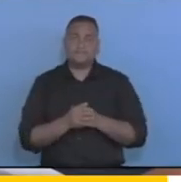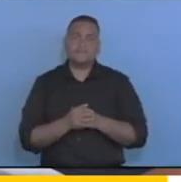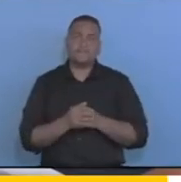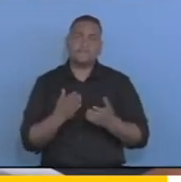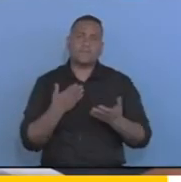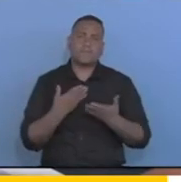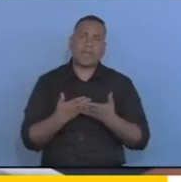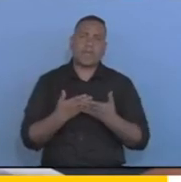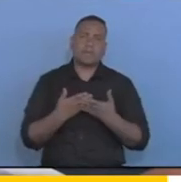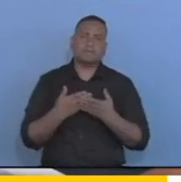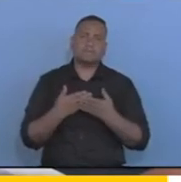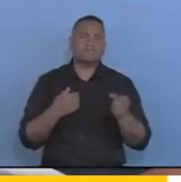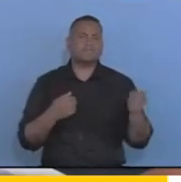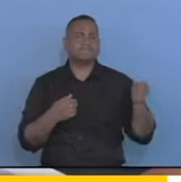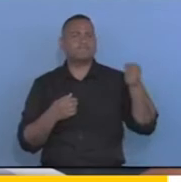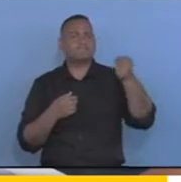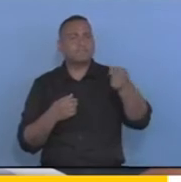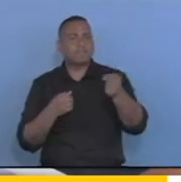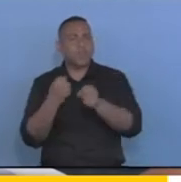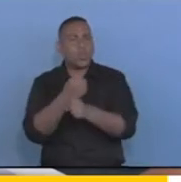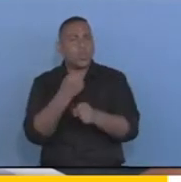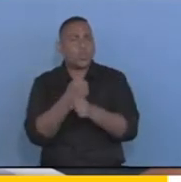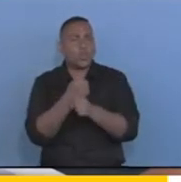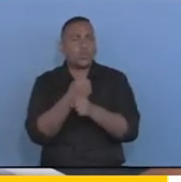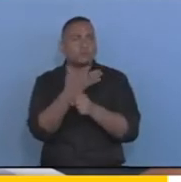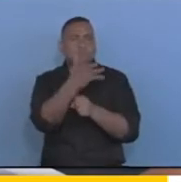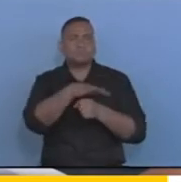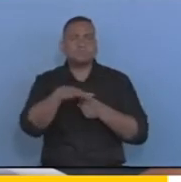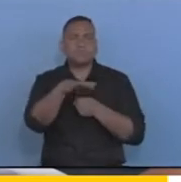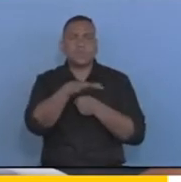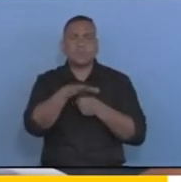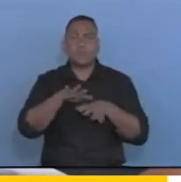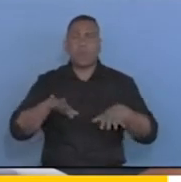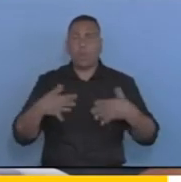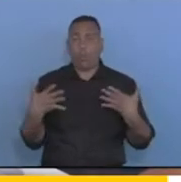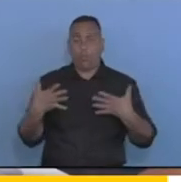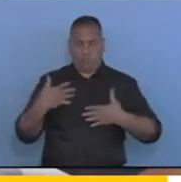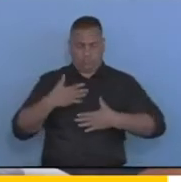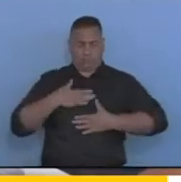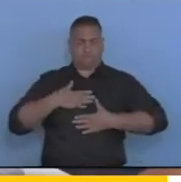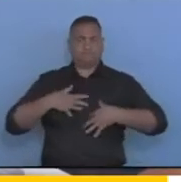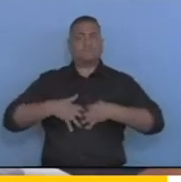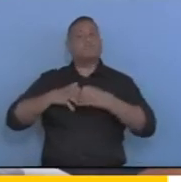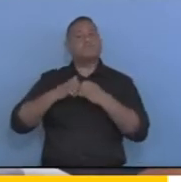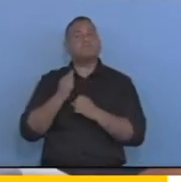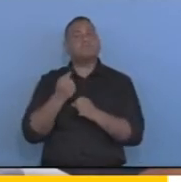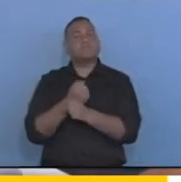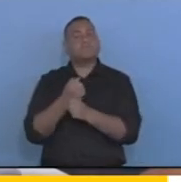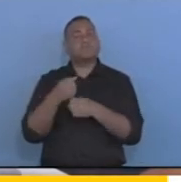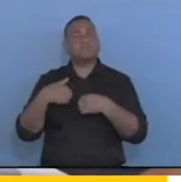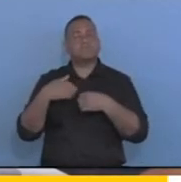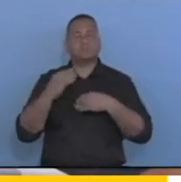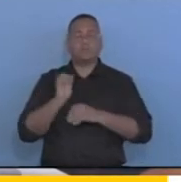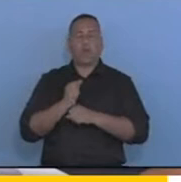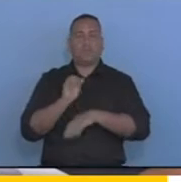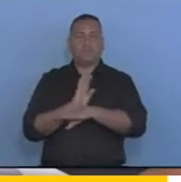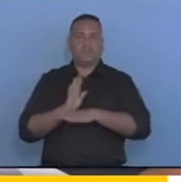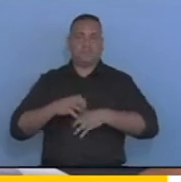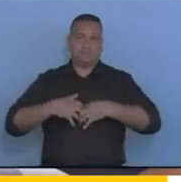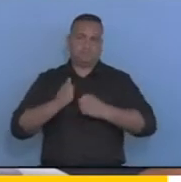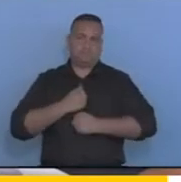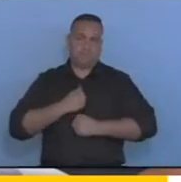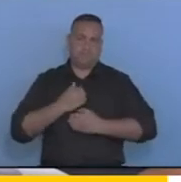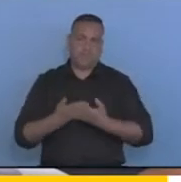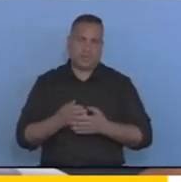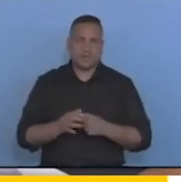that person can also be entrepreneur and work on his own or earn a business or have a business. So that is all what